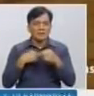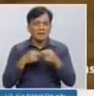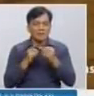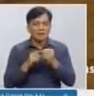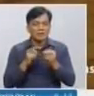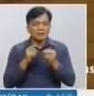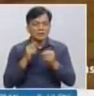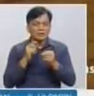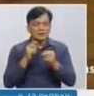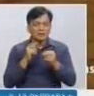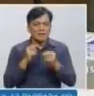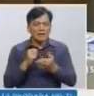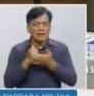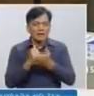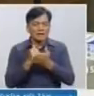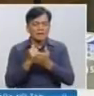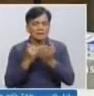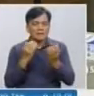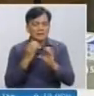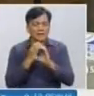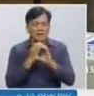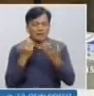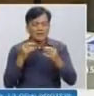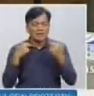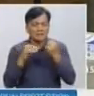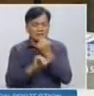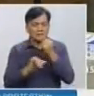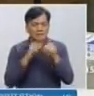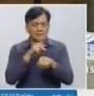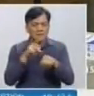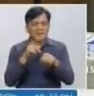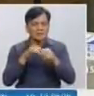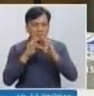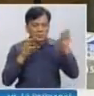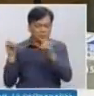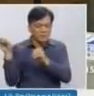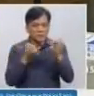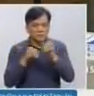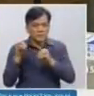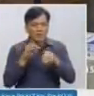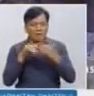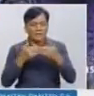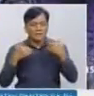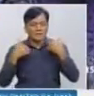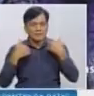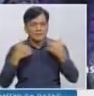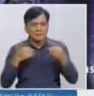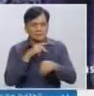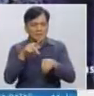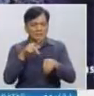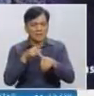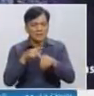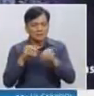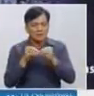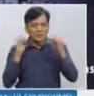health care for this country. We shall pool our resources for health services under the Philippines'